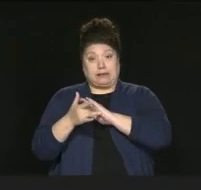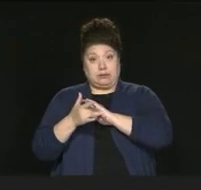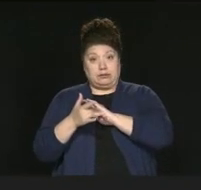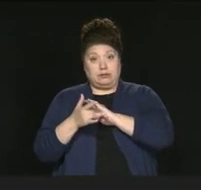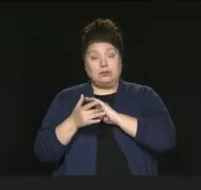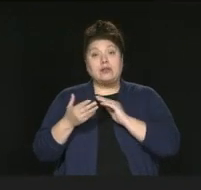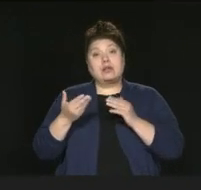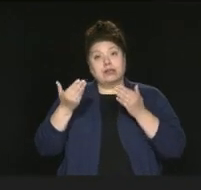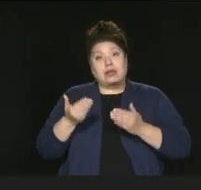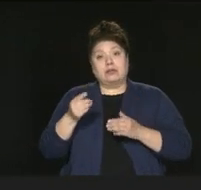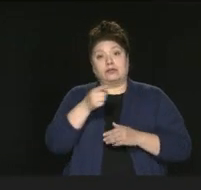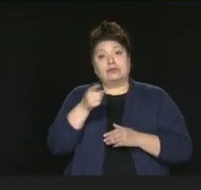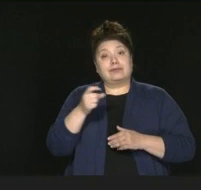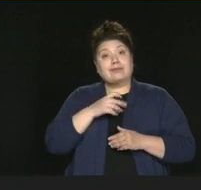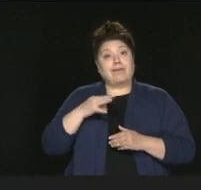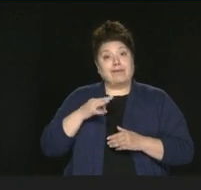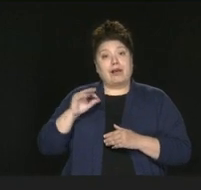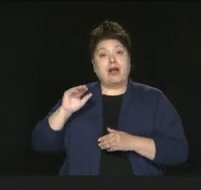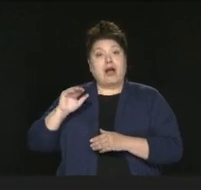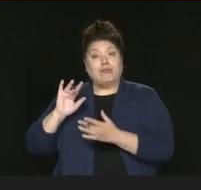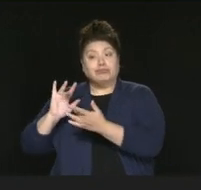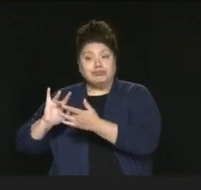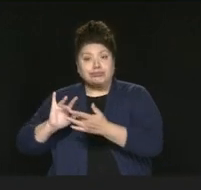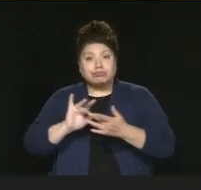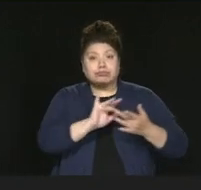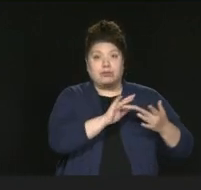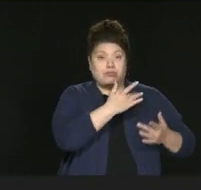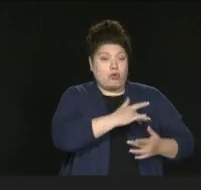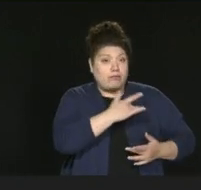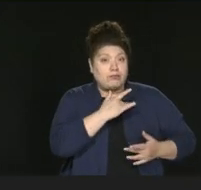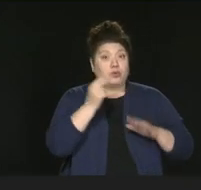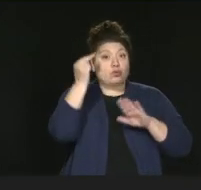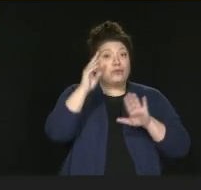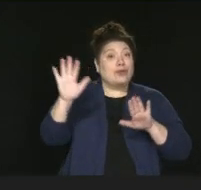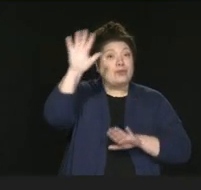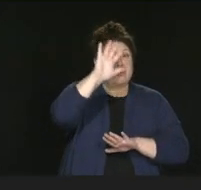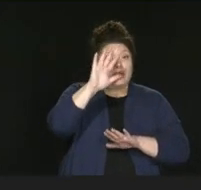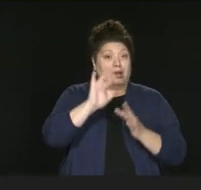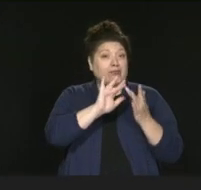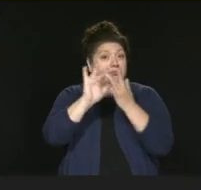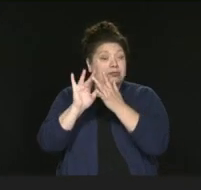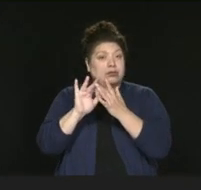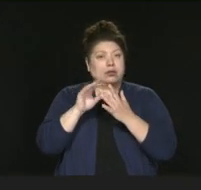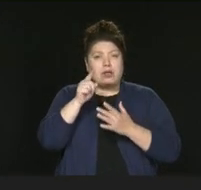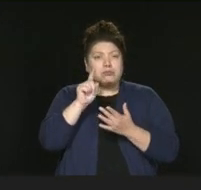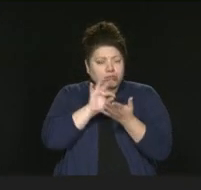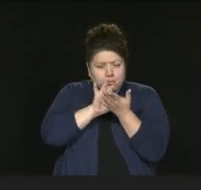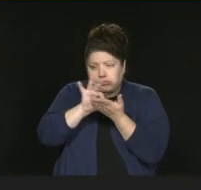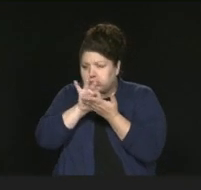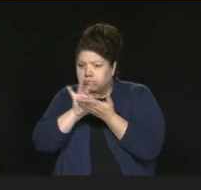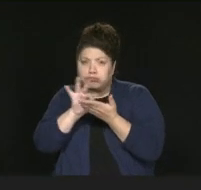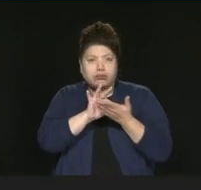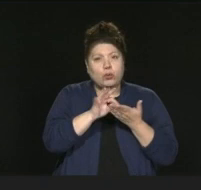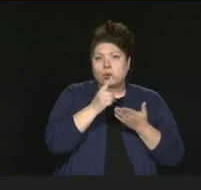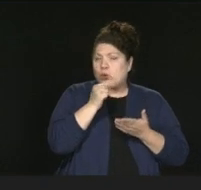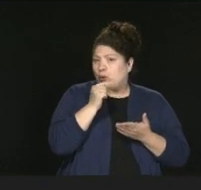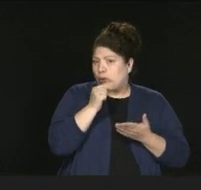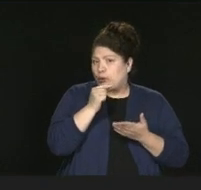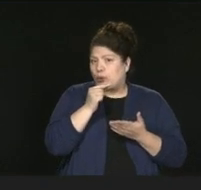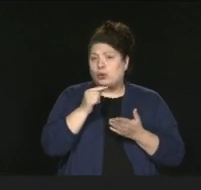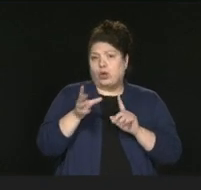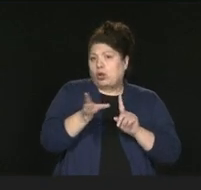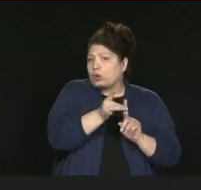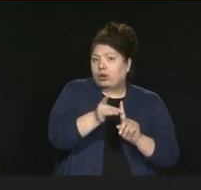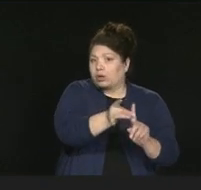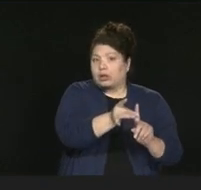provinces and territories in terms of looking at those types of issues and seeing what's within the art of the possible. Certainly everyone is seized with